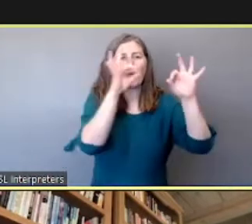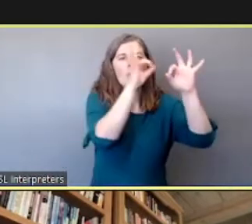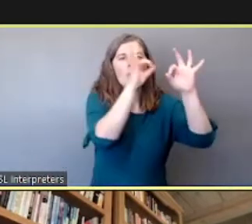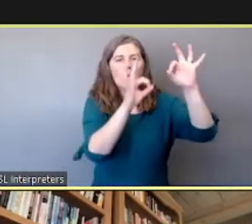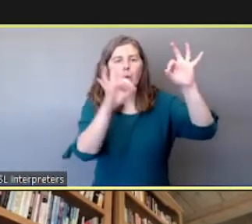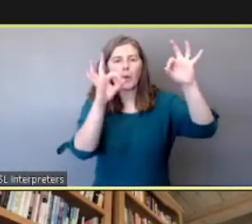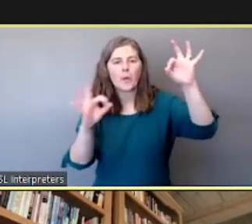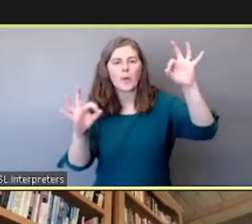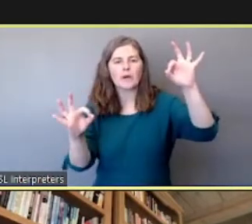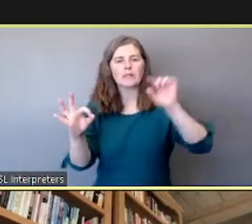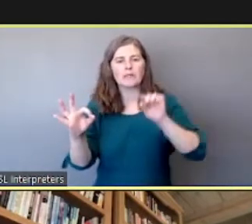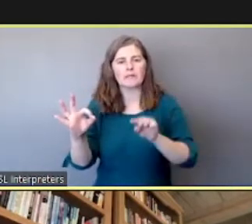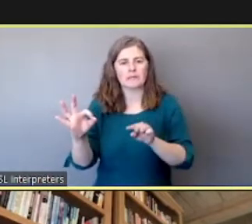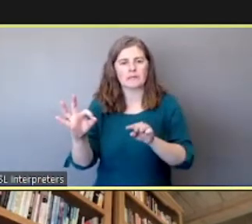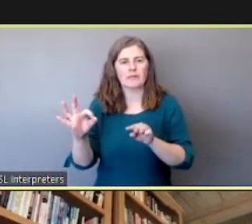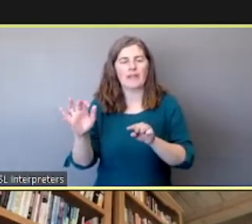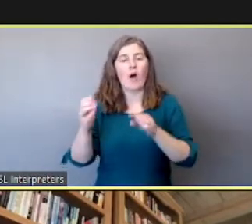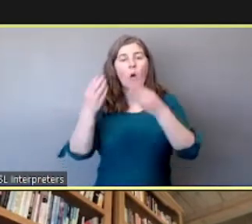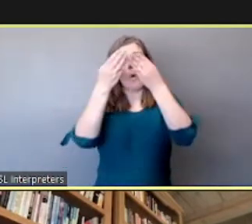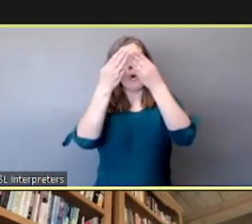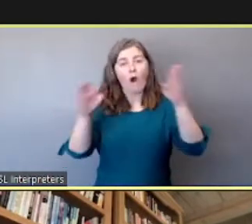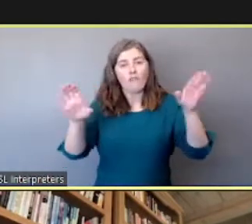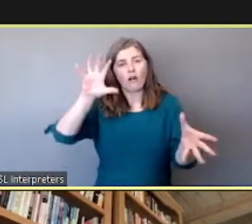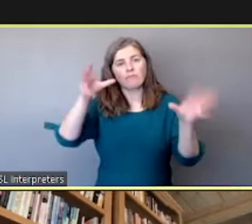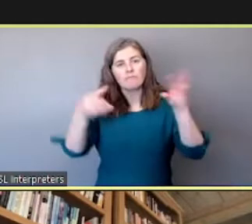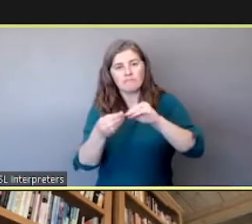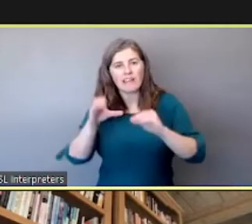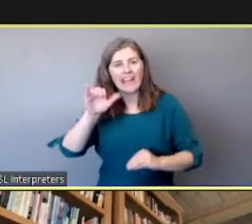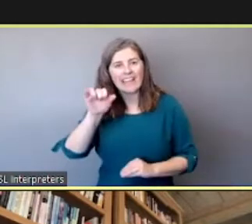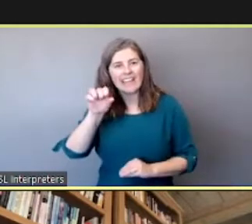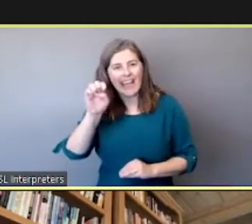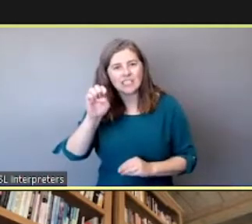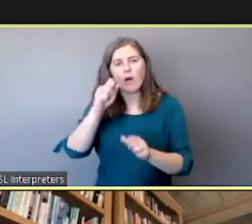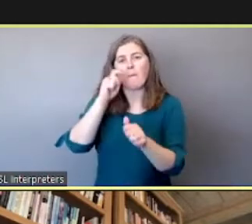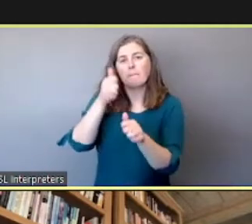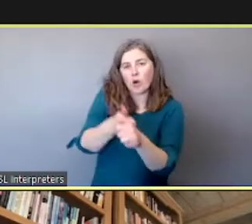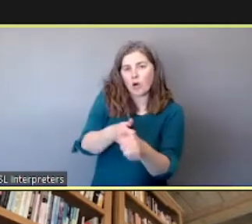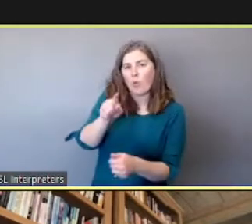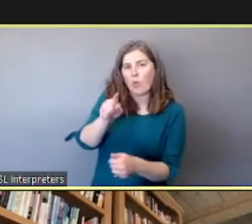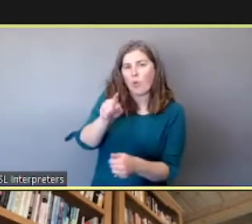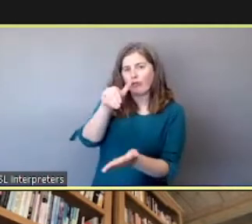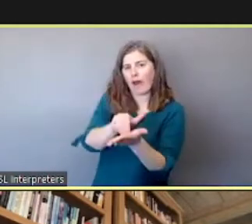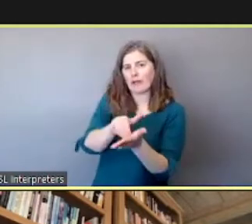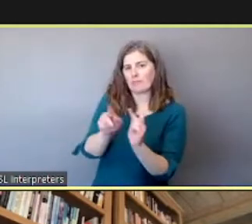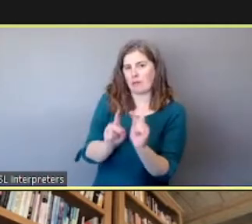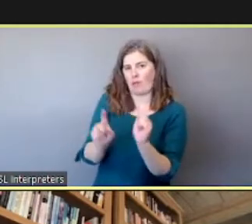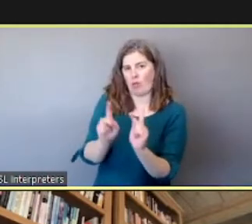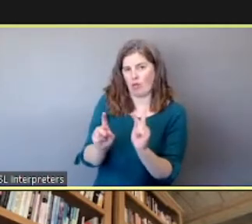is actually the overall case rate per 100,000 in